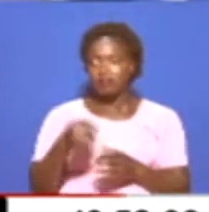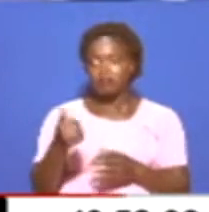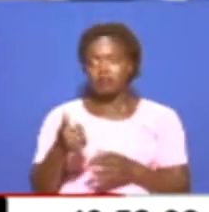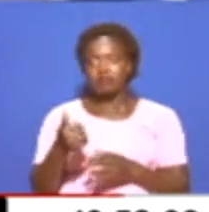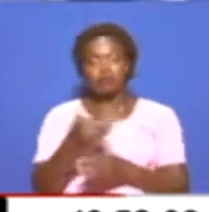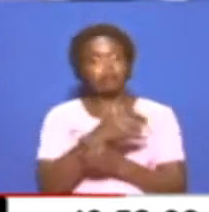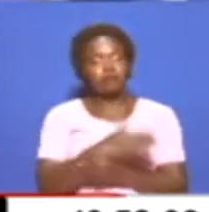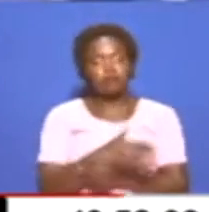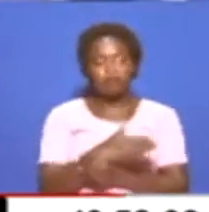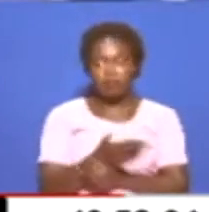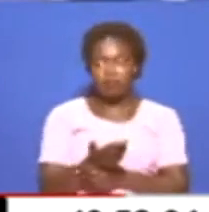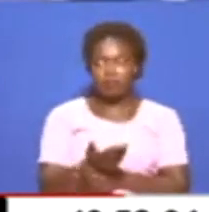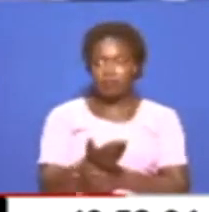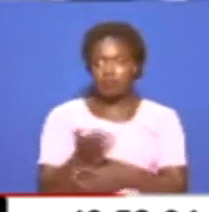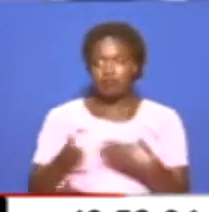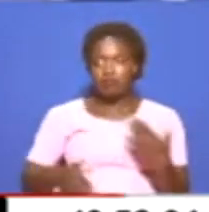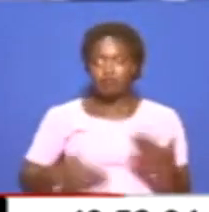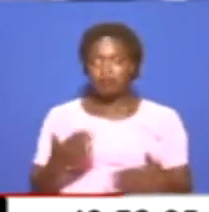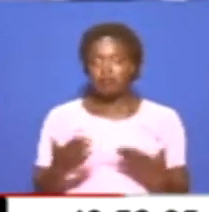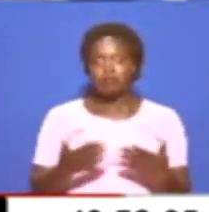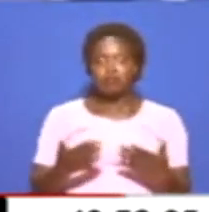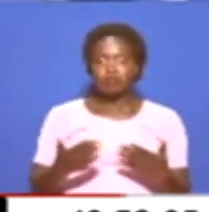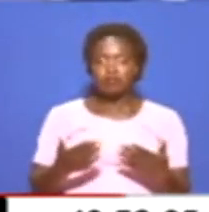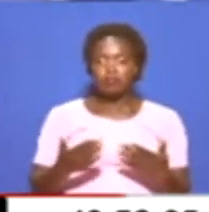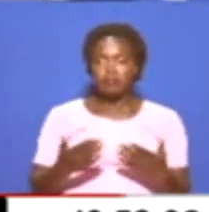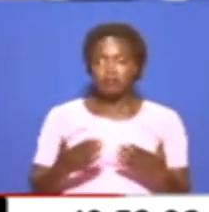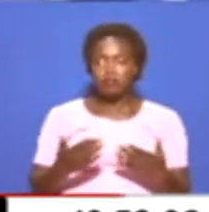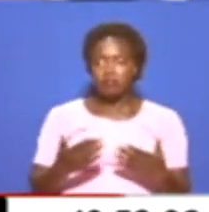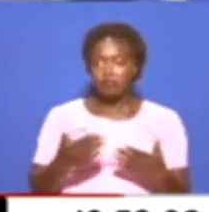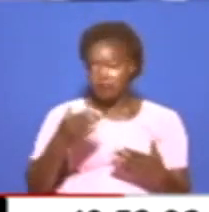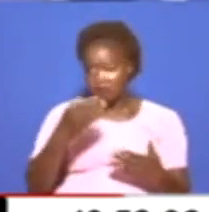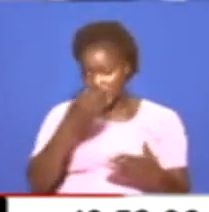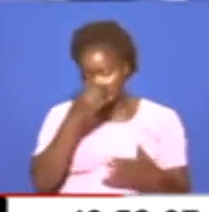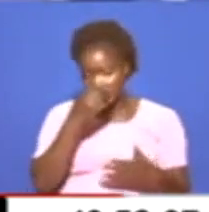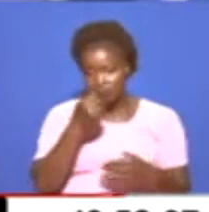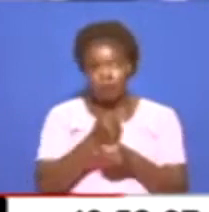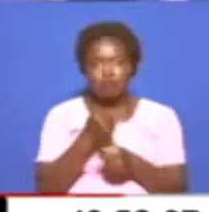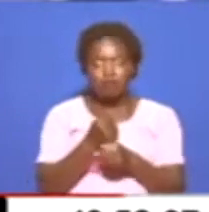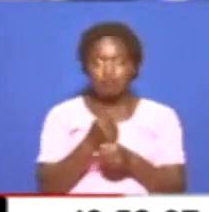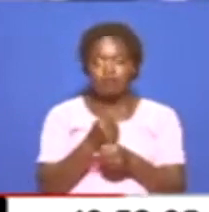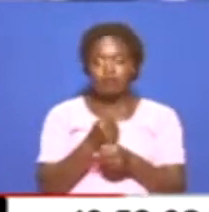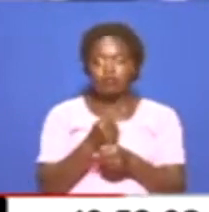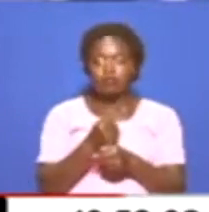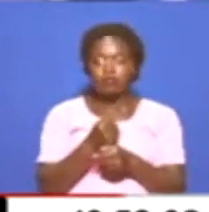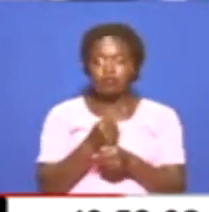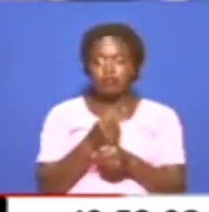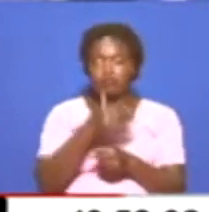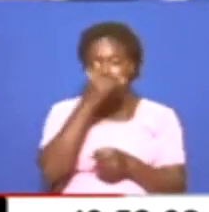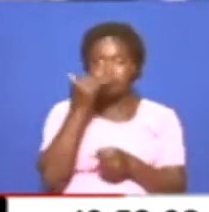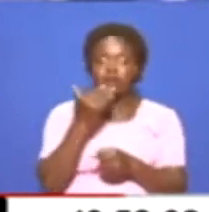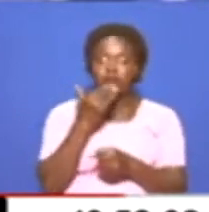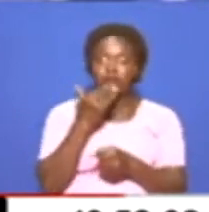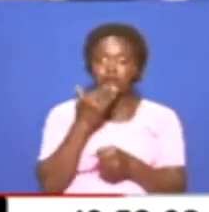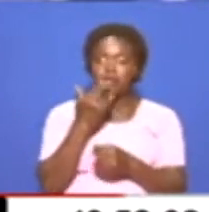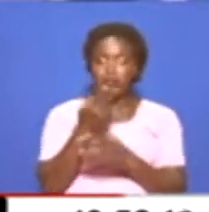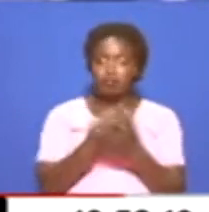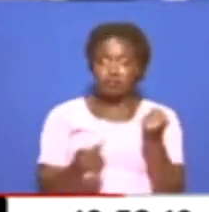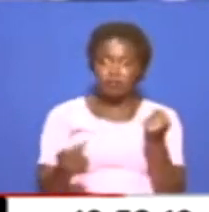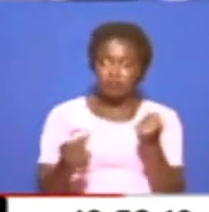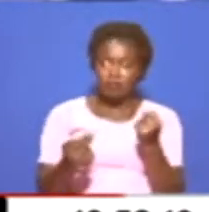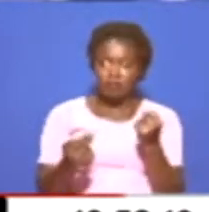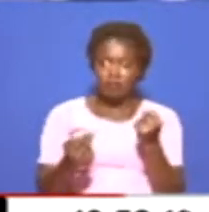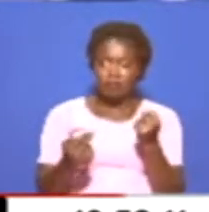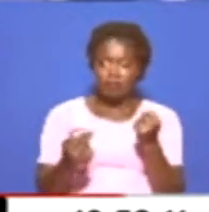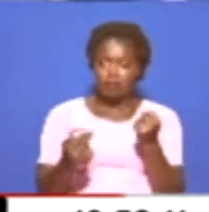And I'm happy the way the NDP indent are taking on Musalia Mudavadi. Mm-hmm. Both of them are culprits